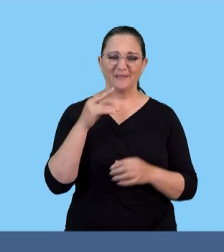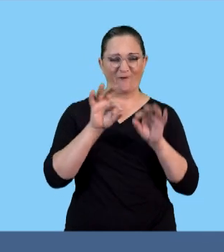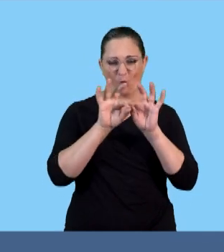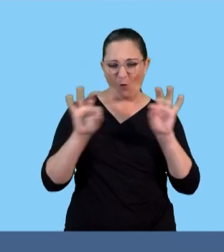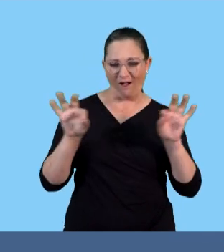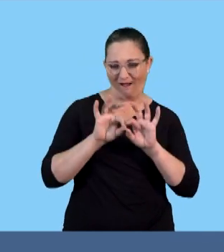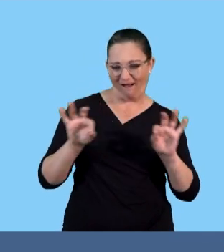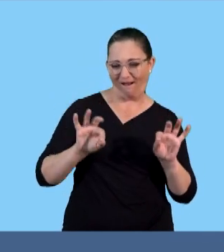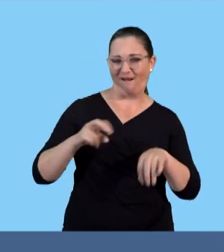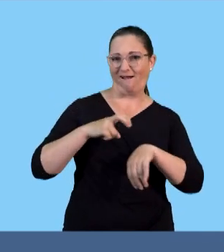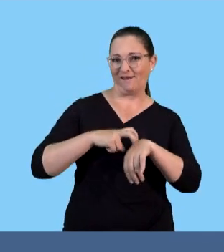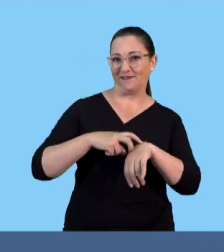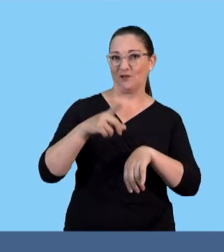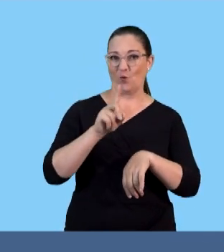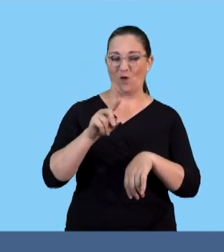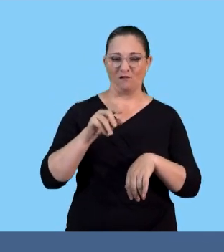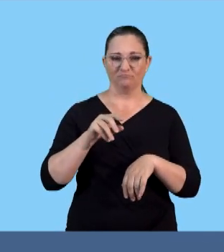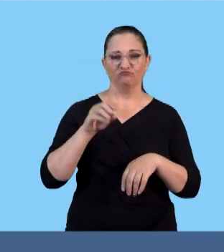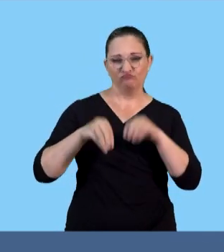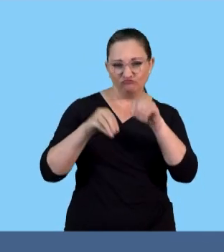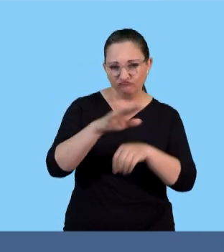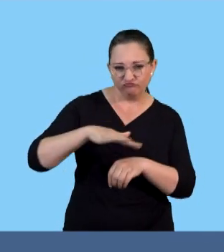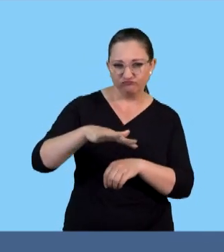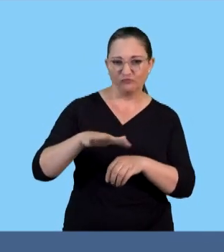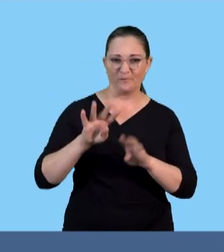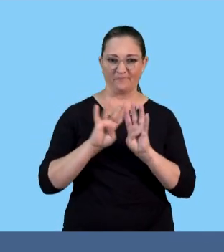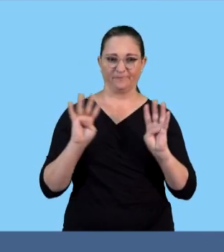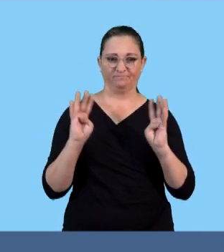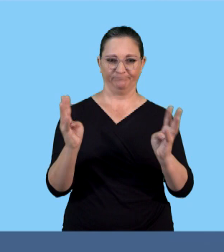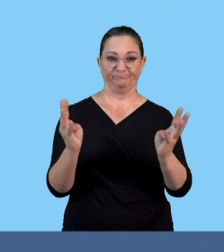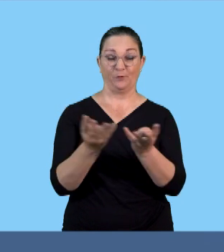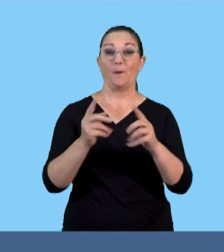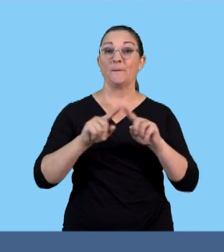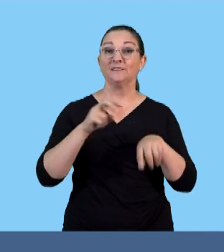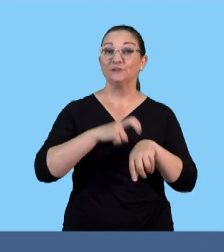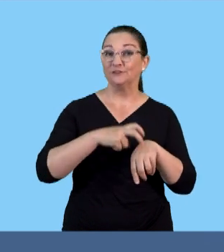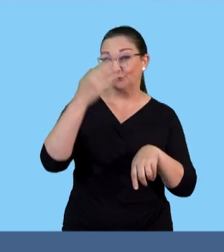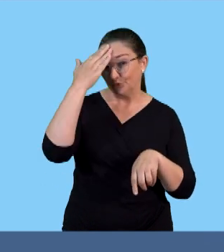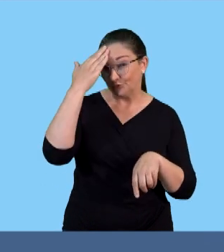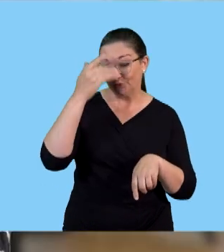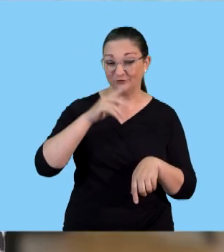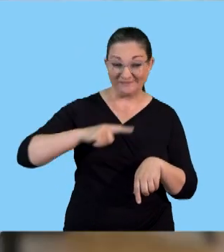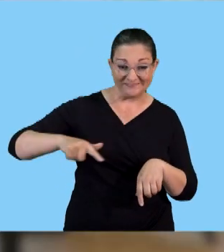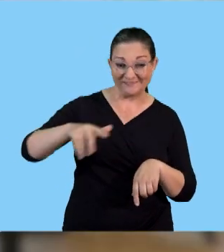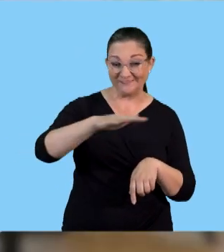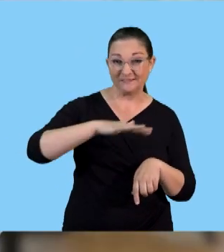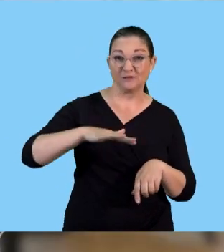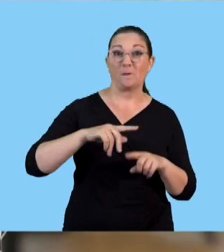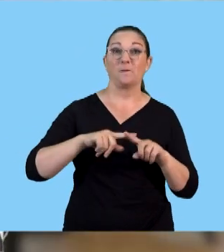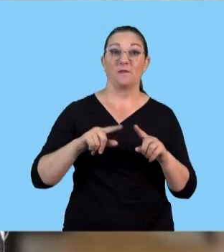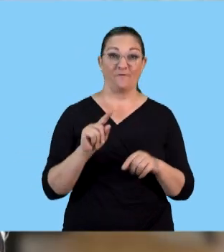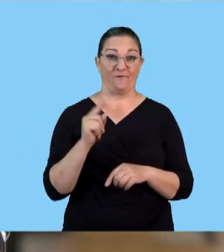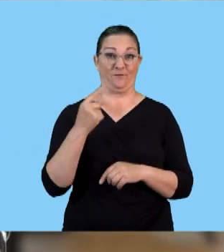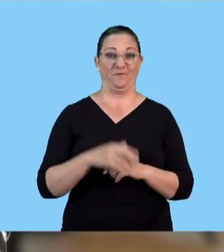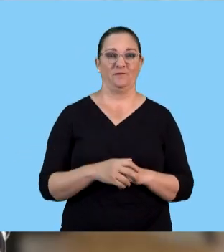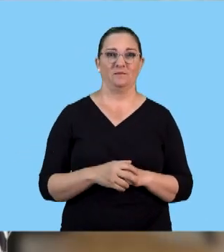is needed to fence a garden, you would have to determine the total perimeter of that garden. Or even, if